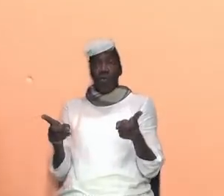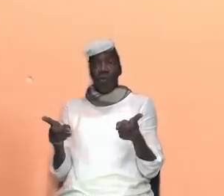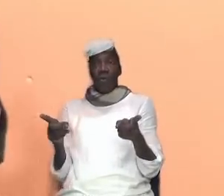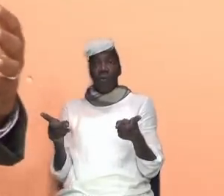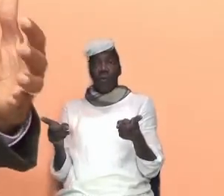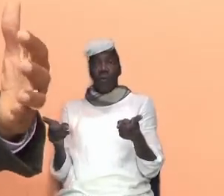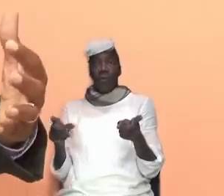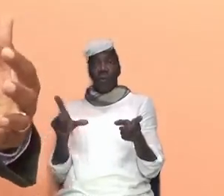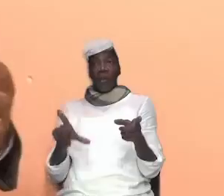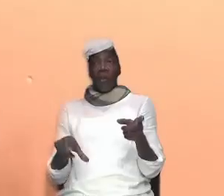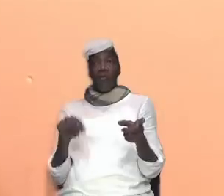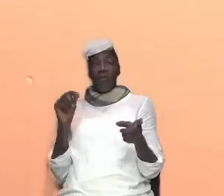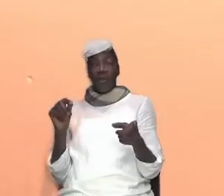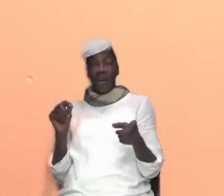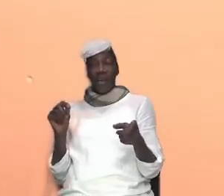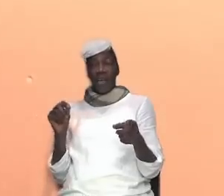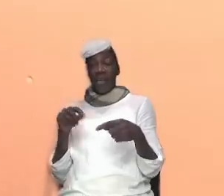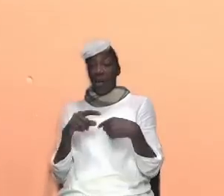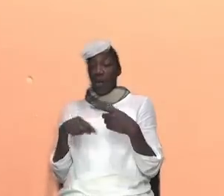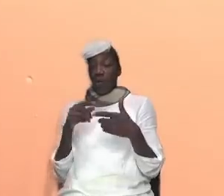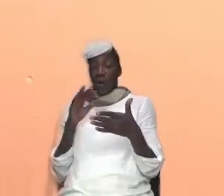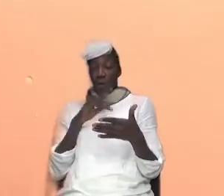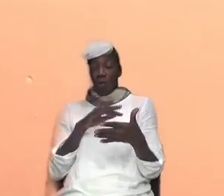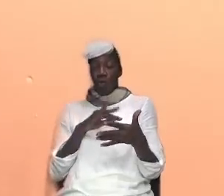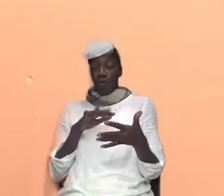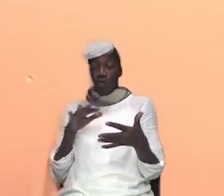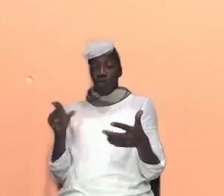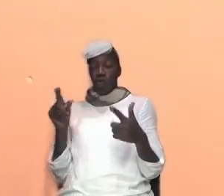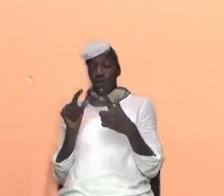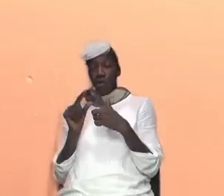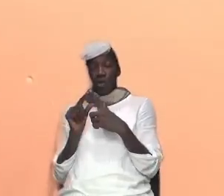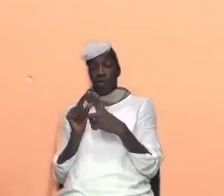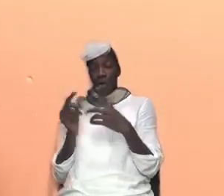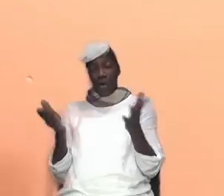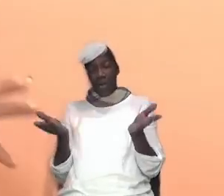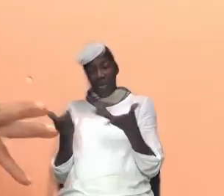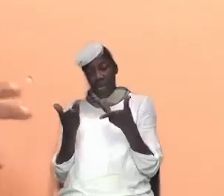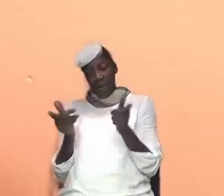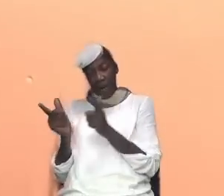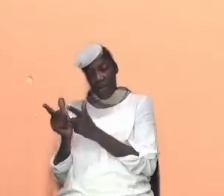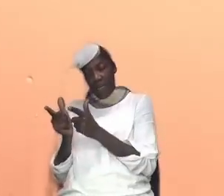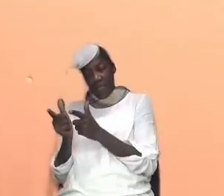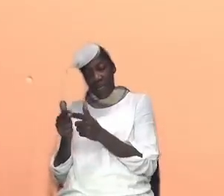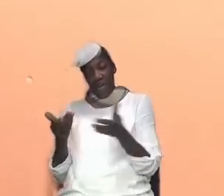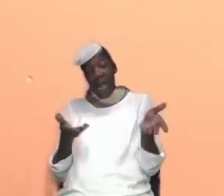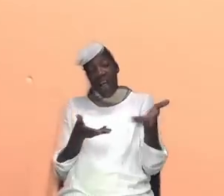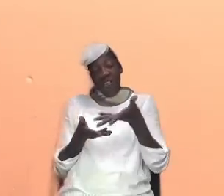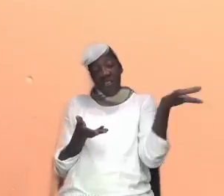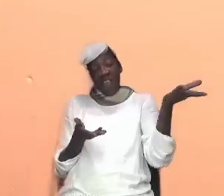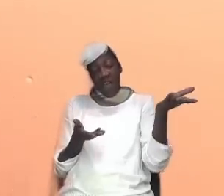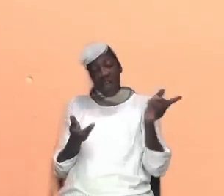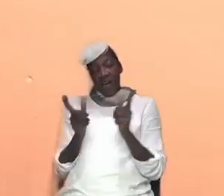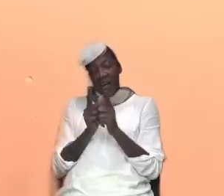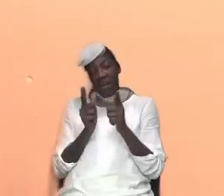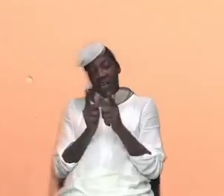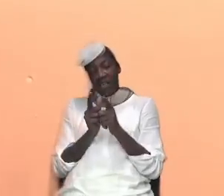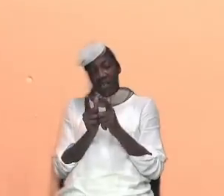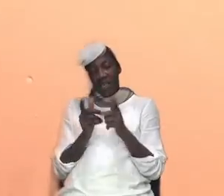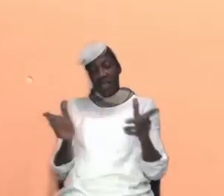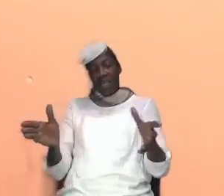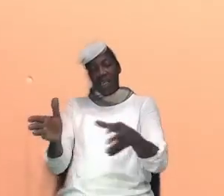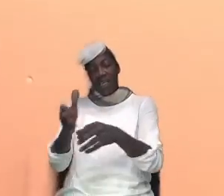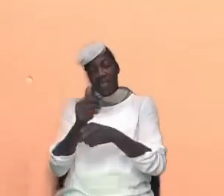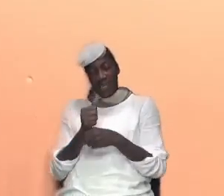find that it's when we study the word, and we're going to find here a little, there a little, and then we take that and